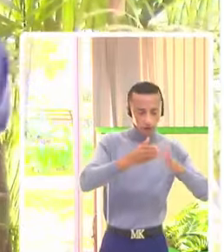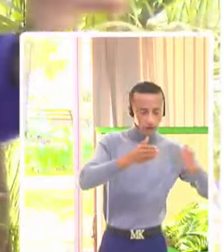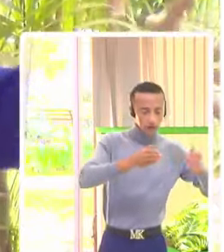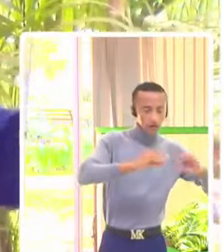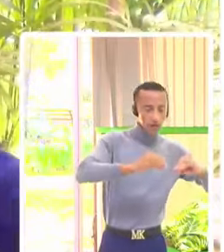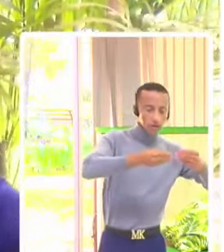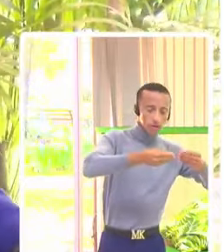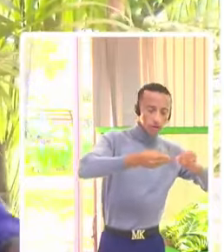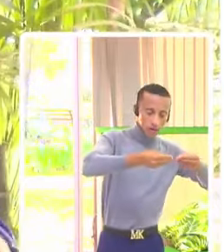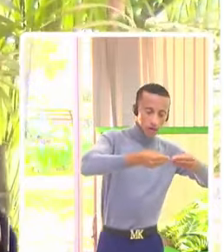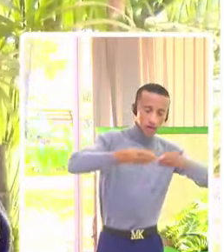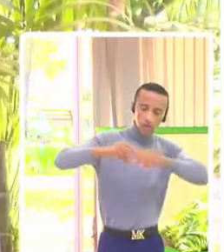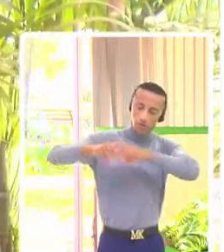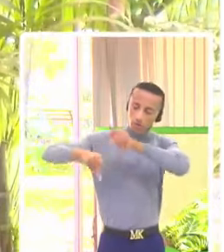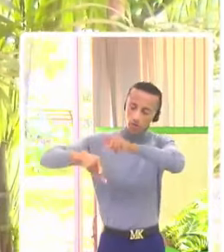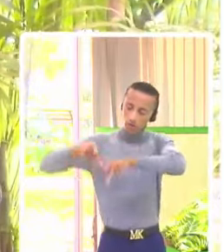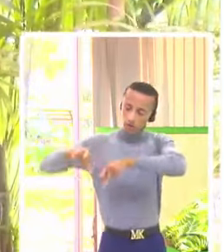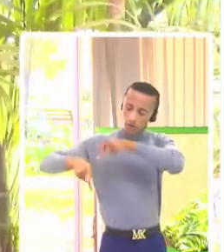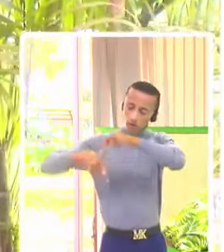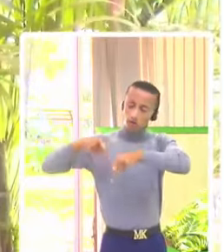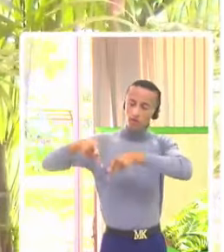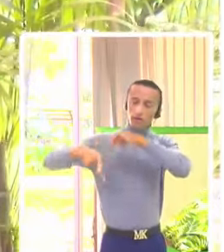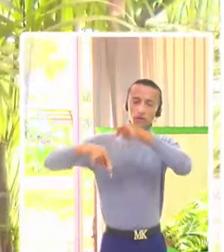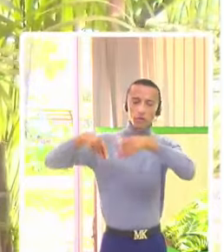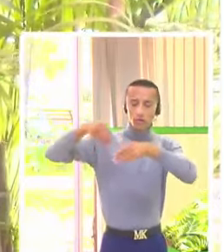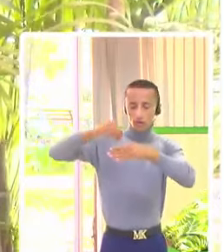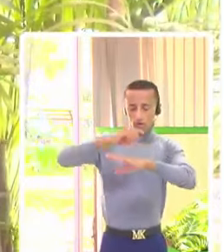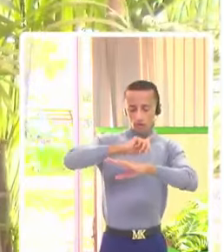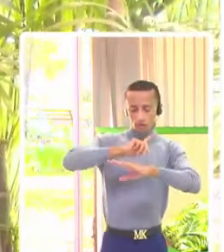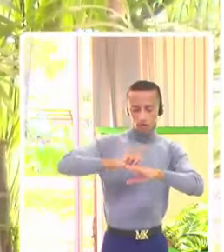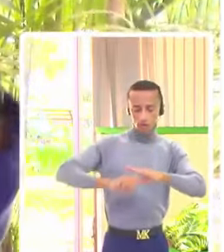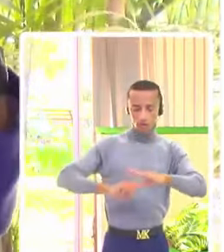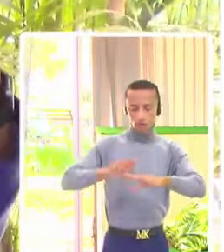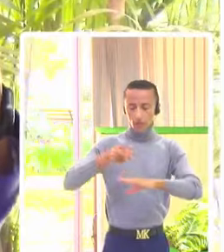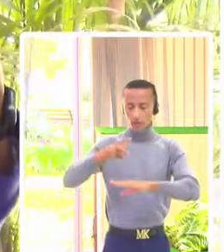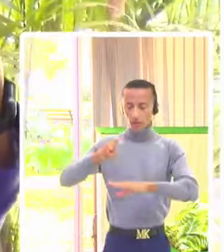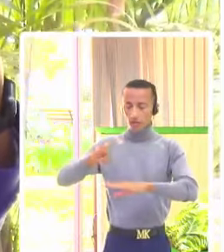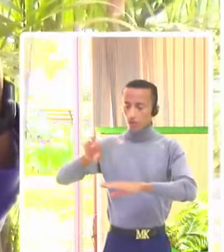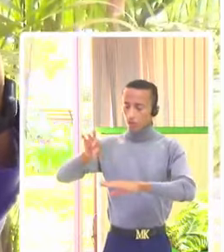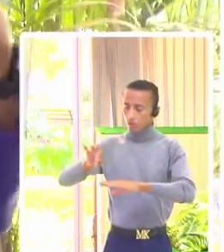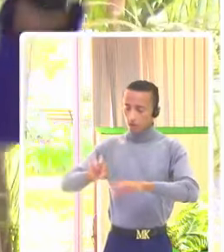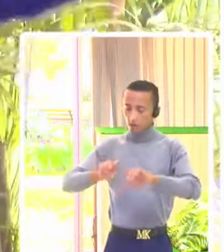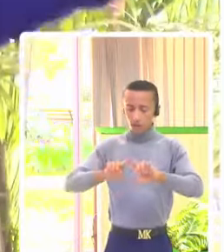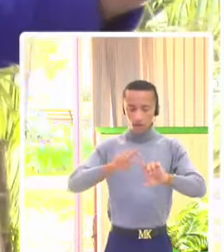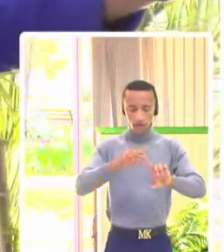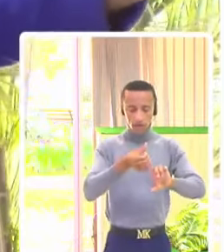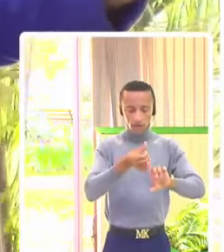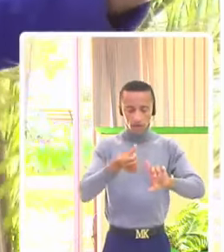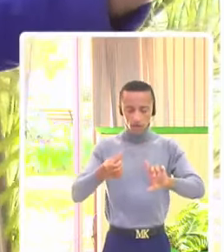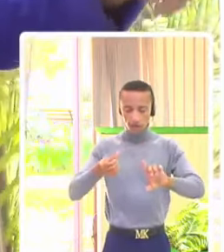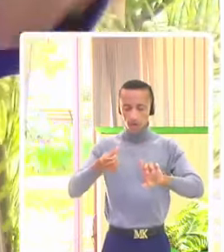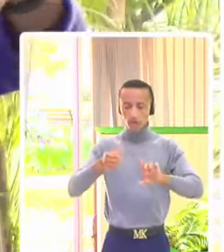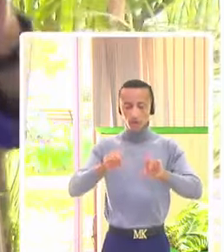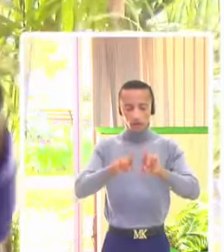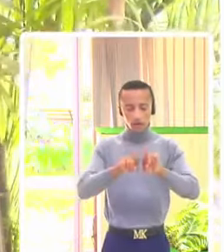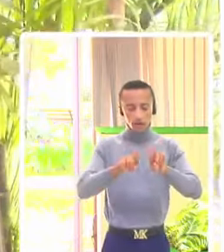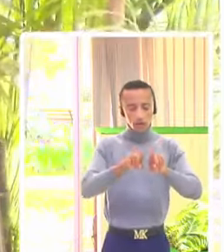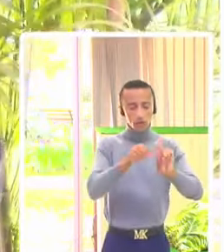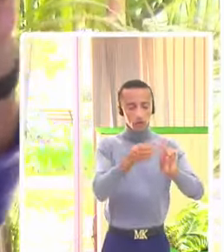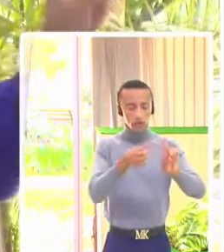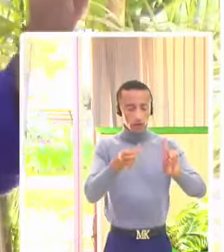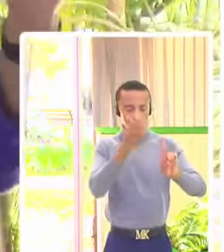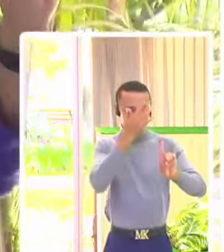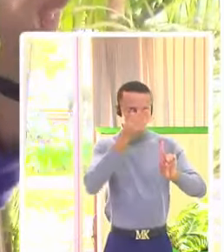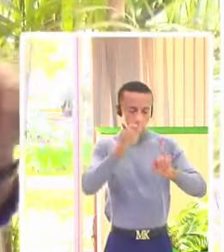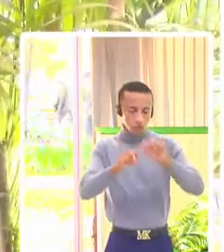in every place in Brazil, and 66% of countries have access. We have